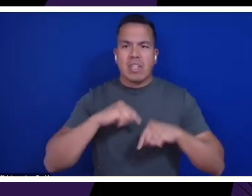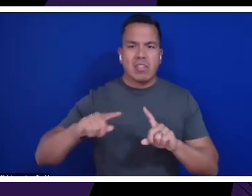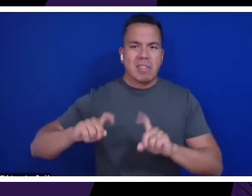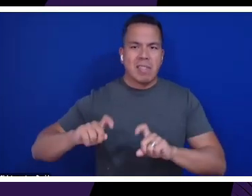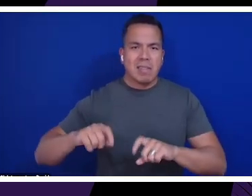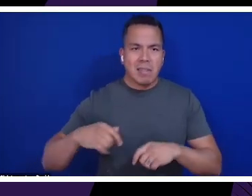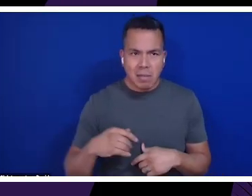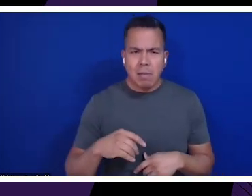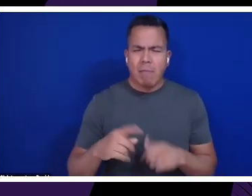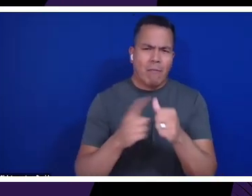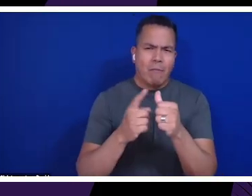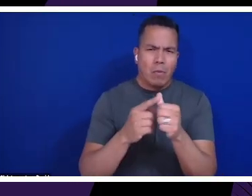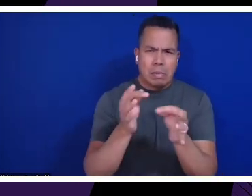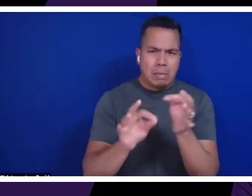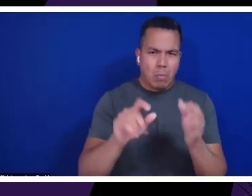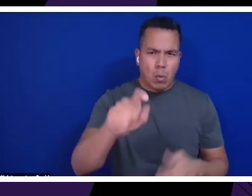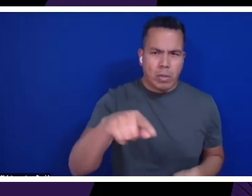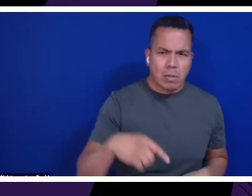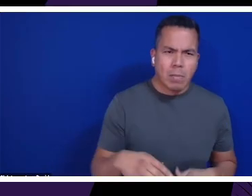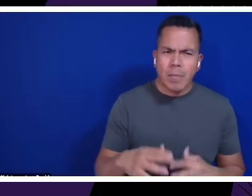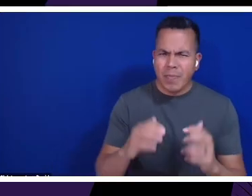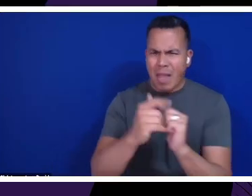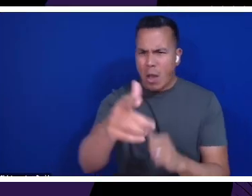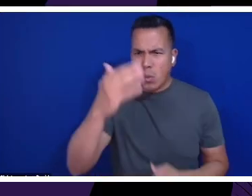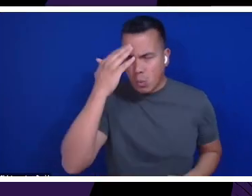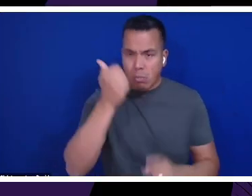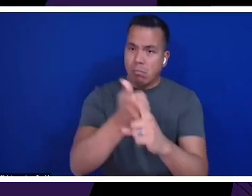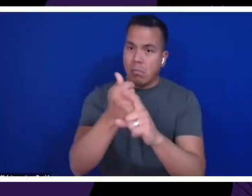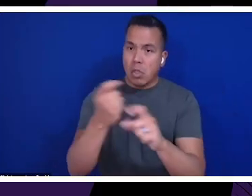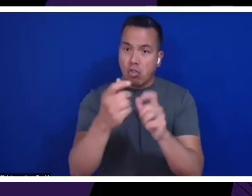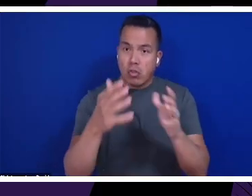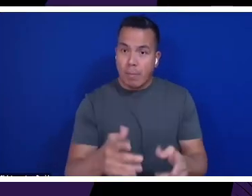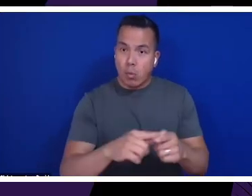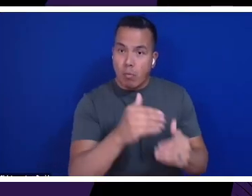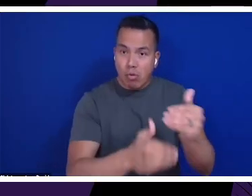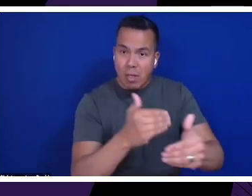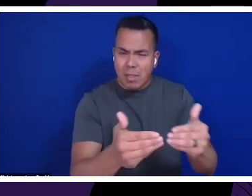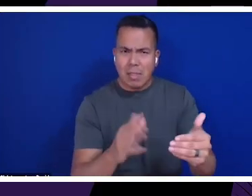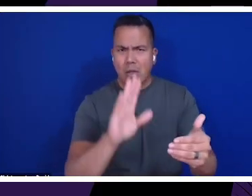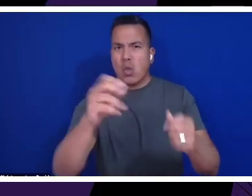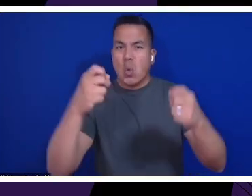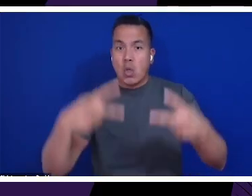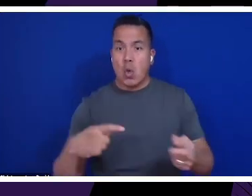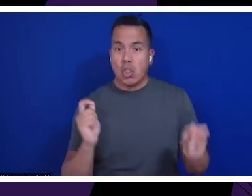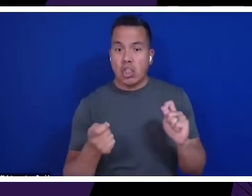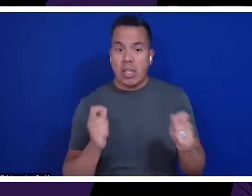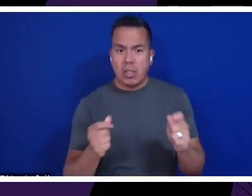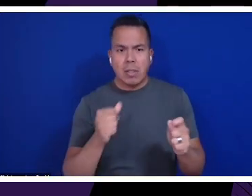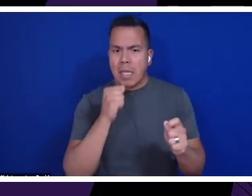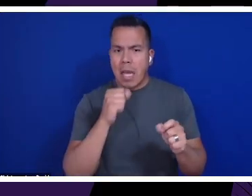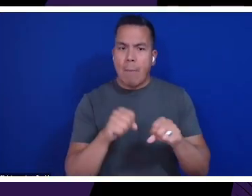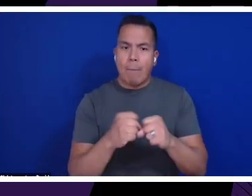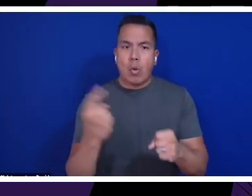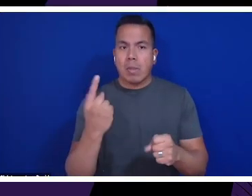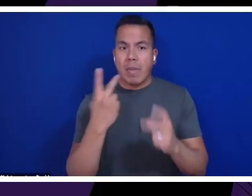with a simple question. How do you know as a contributor to processing that your code changes haven't broken something visually? In